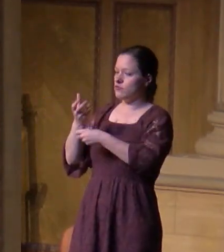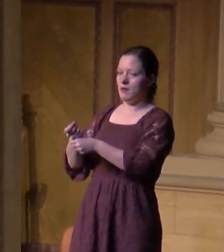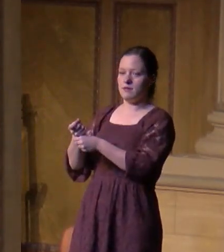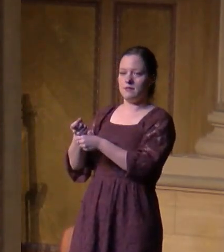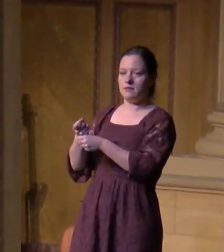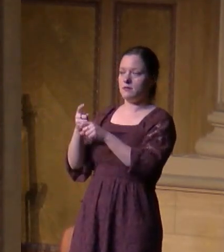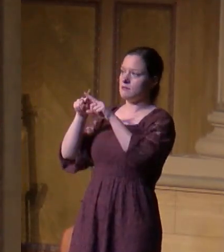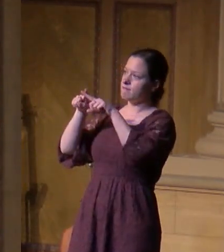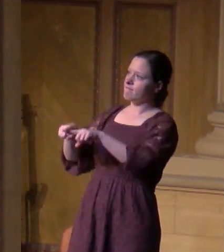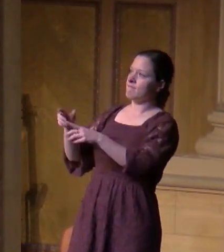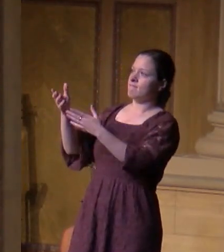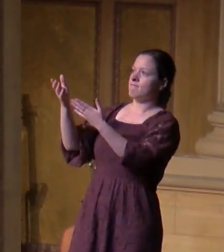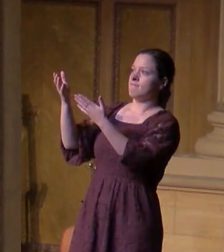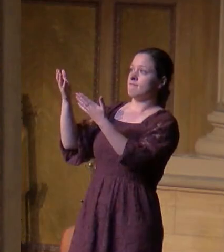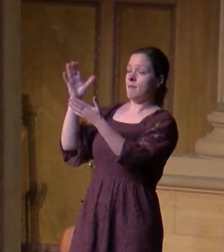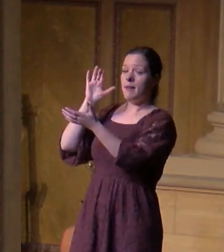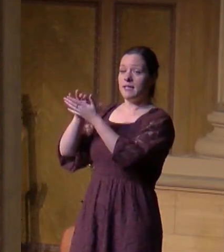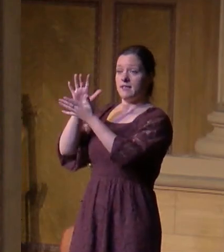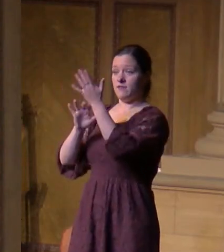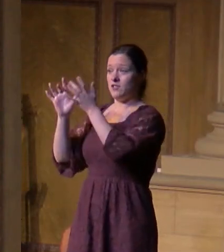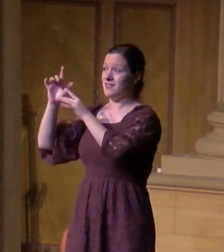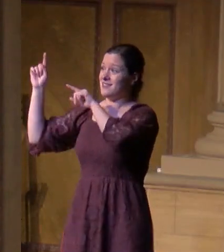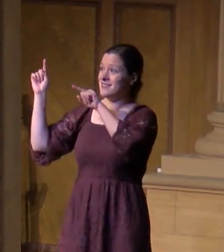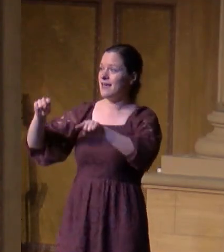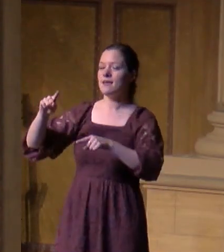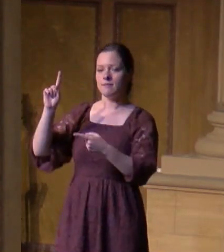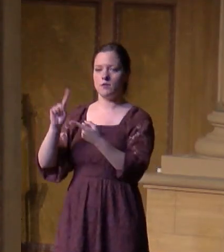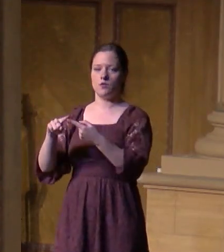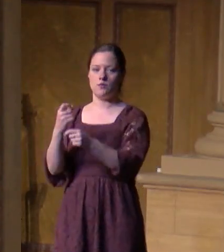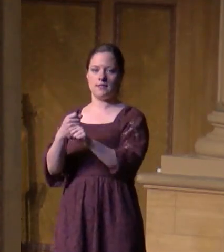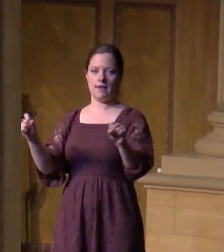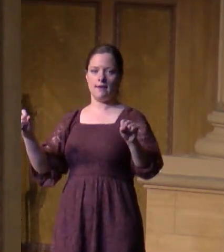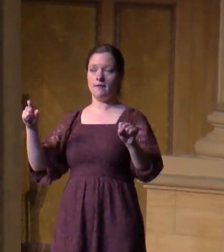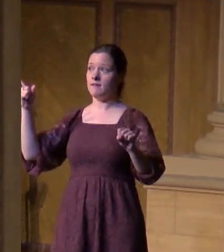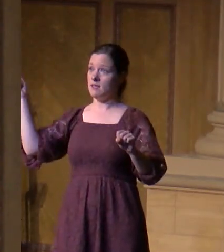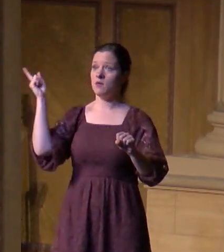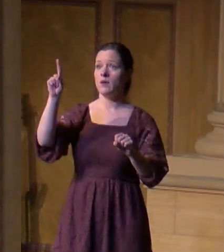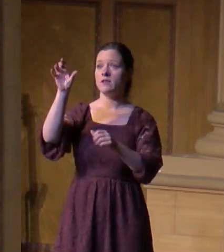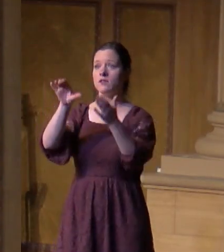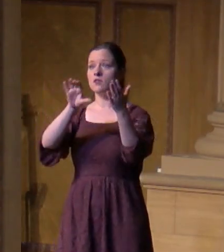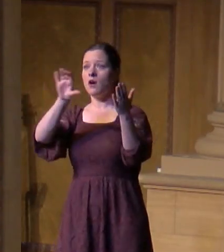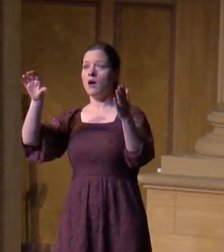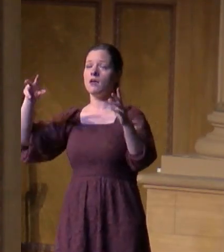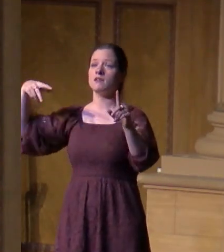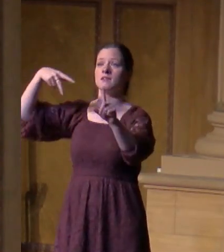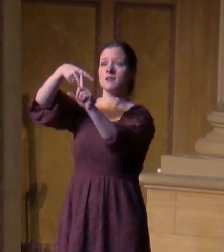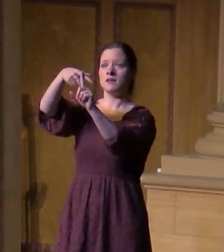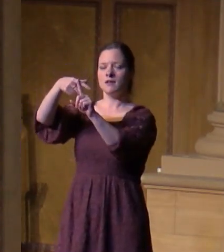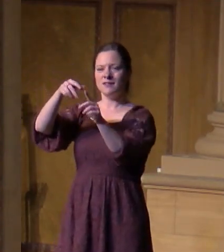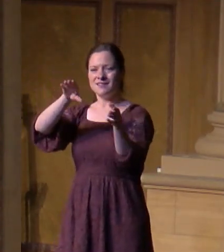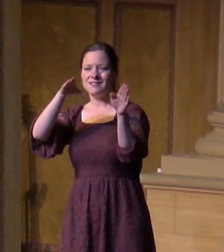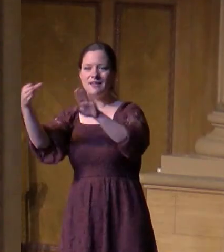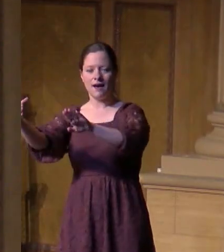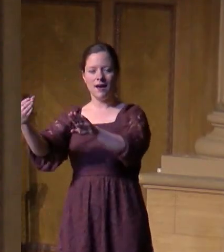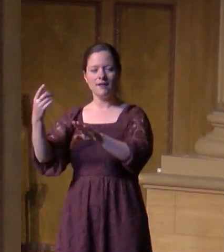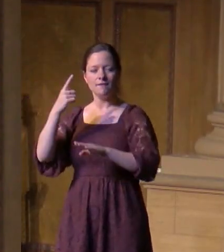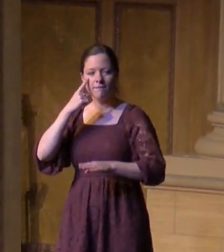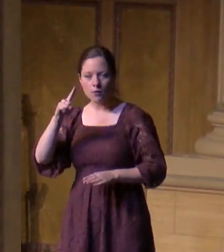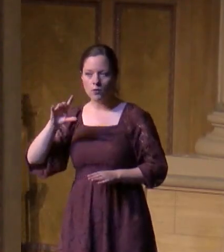came to save that he went to the cross to pay for your sin and he died there absorbing the wrath that you deserved